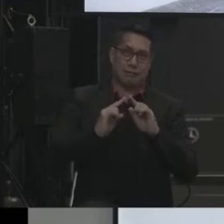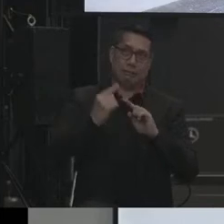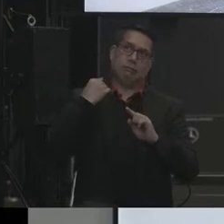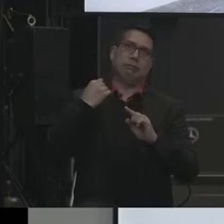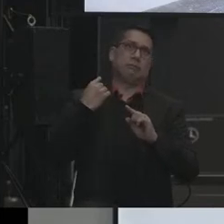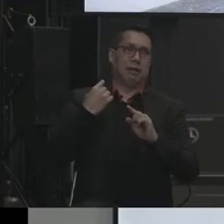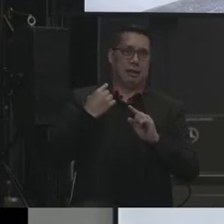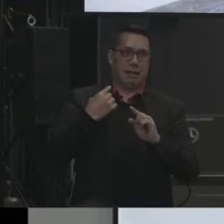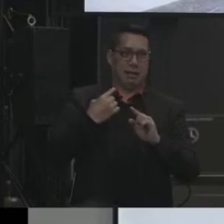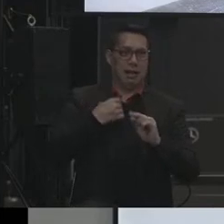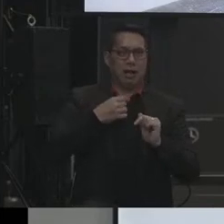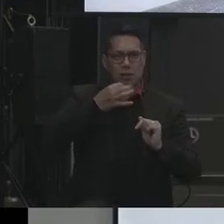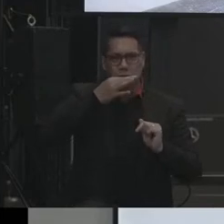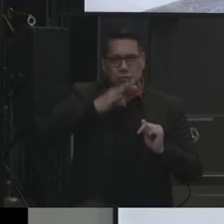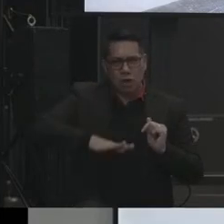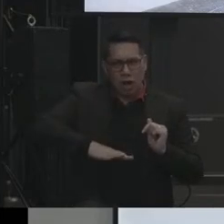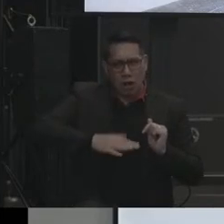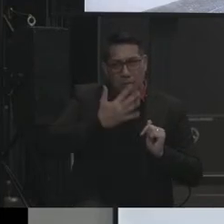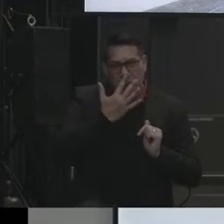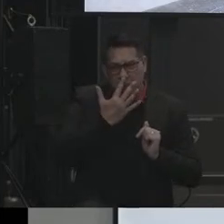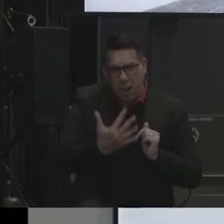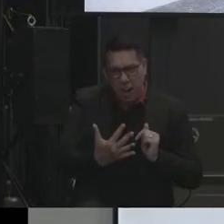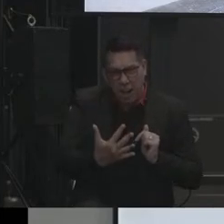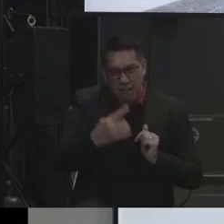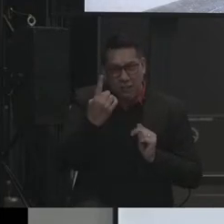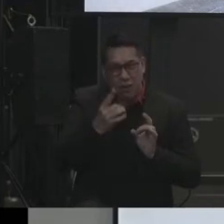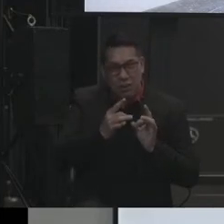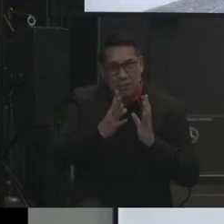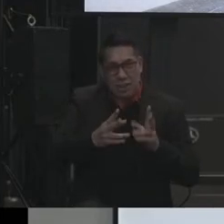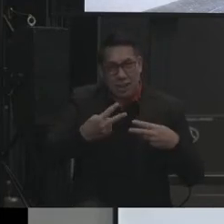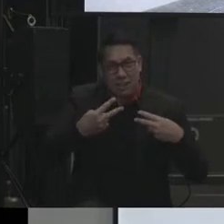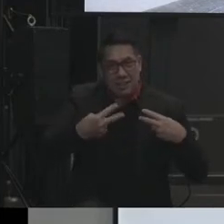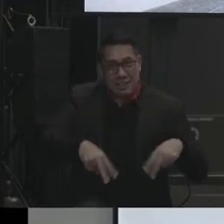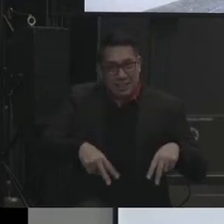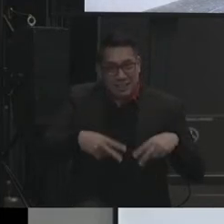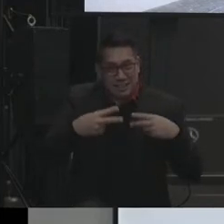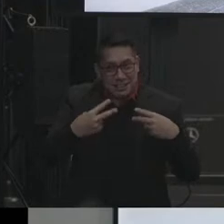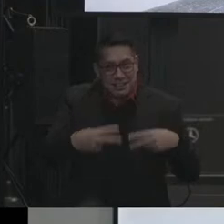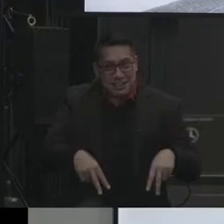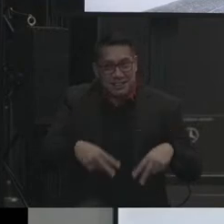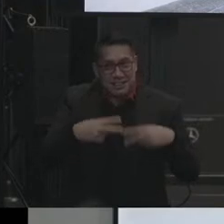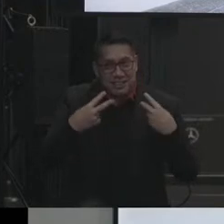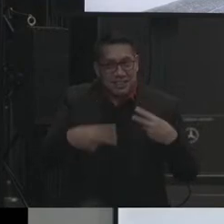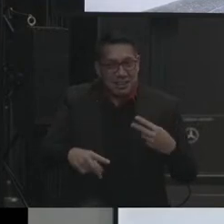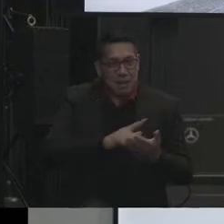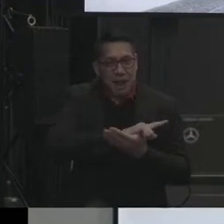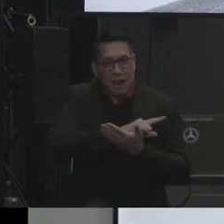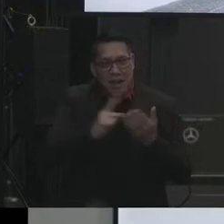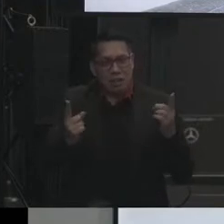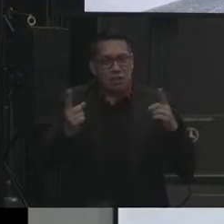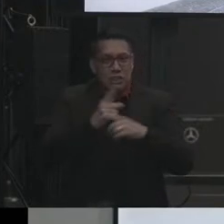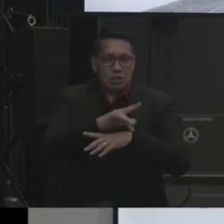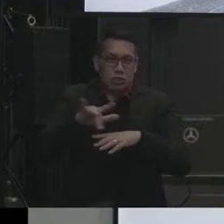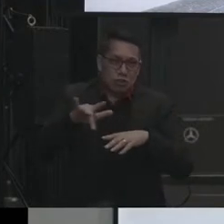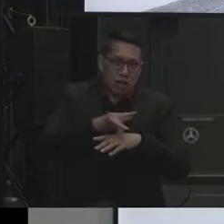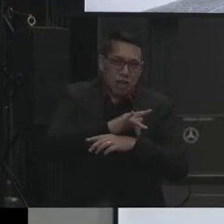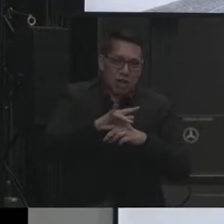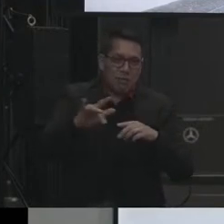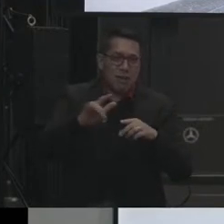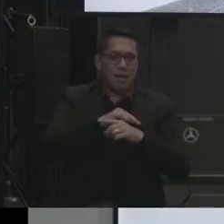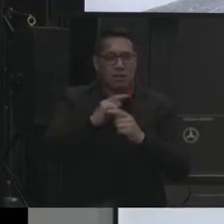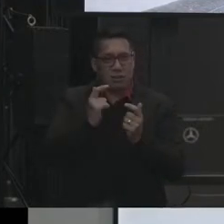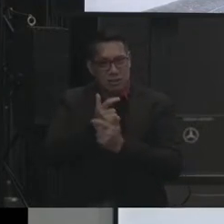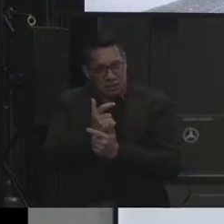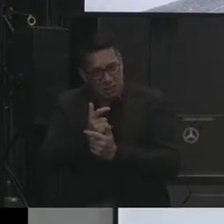initially, as a kid, at like 5 years old, I started dancing. Which soon went into drama classes, theatre classes. I